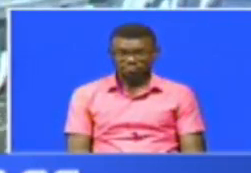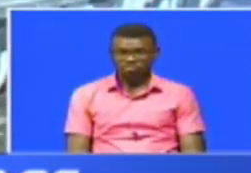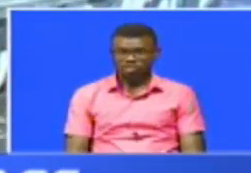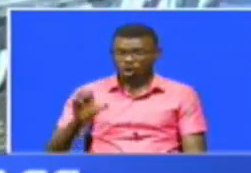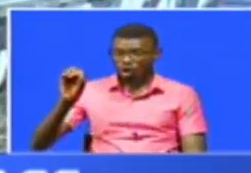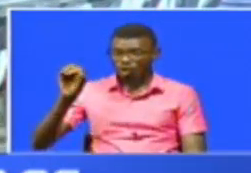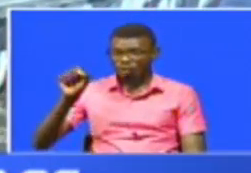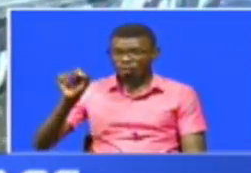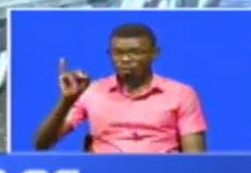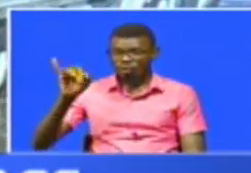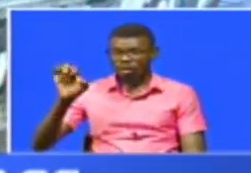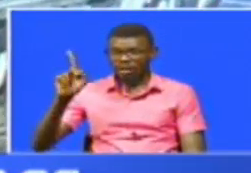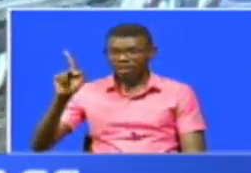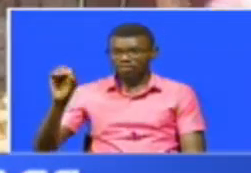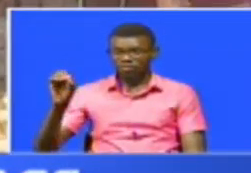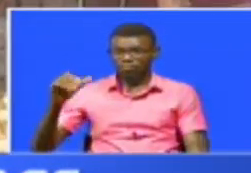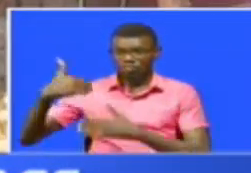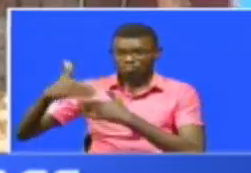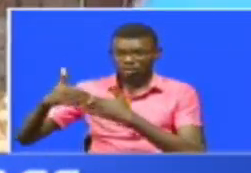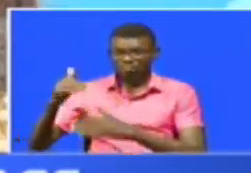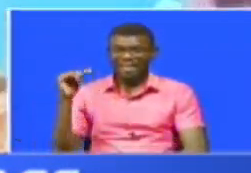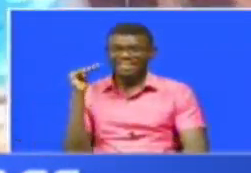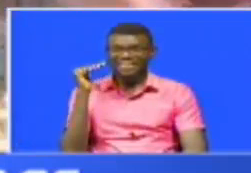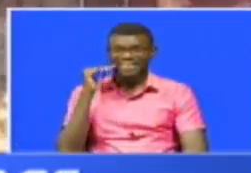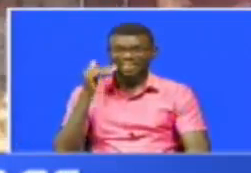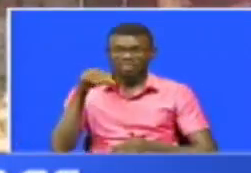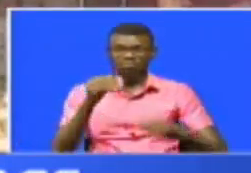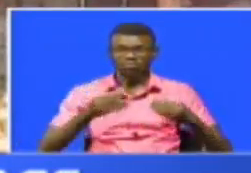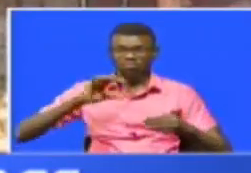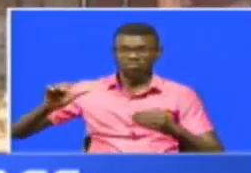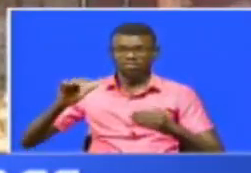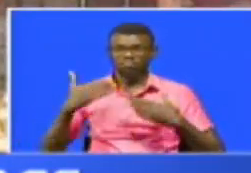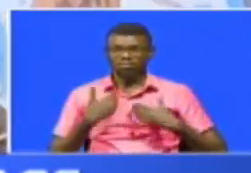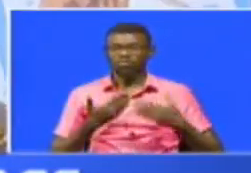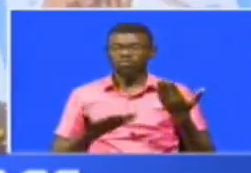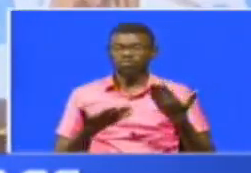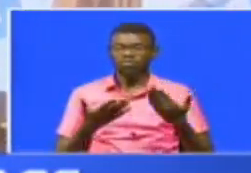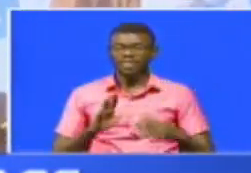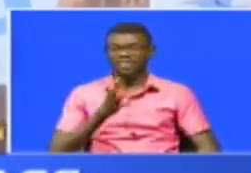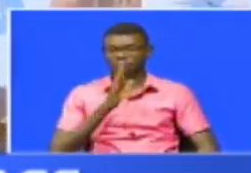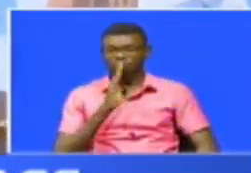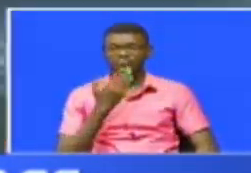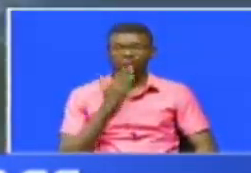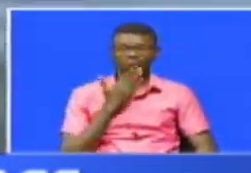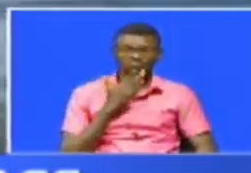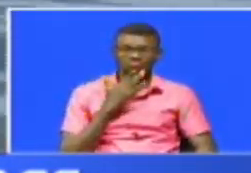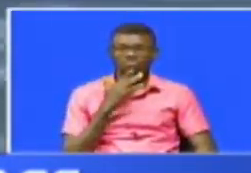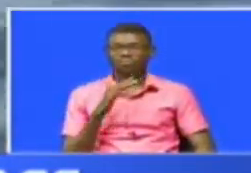Osieko sits right at the border of Siaya and Busia counties, and the fisherfolk here speak Luo and Kinyala interchangeably.